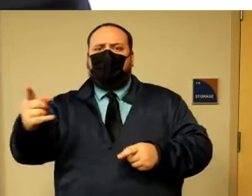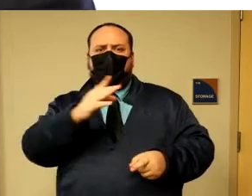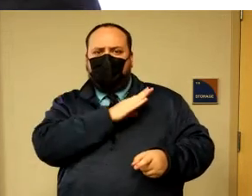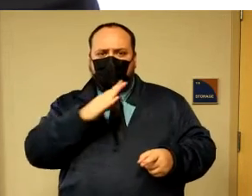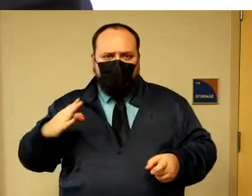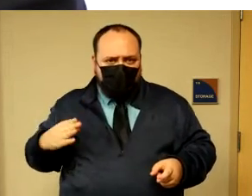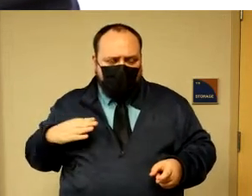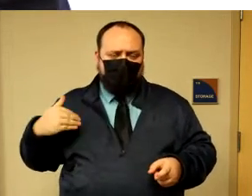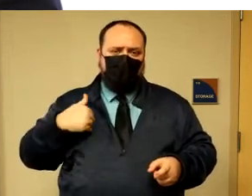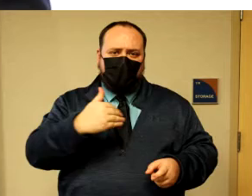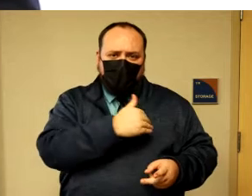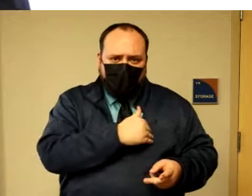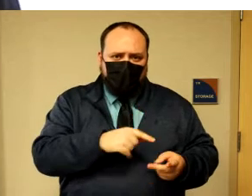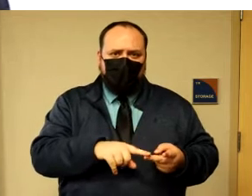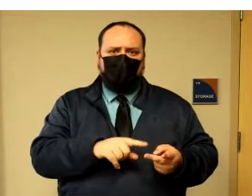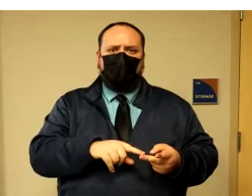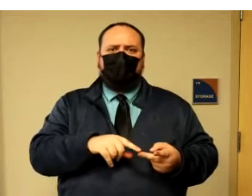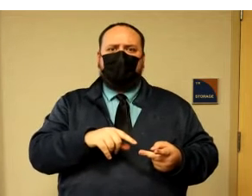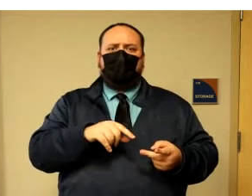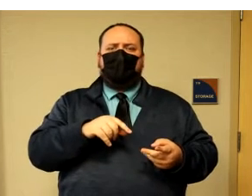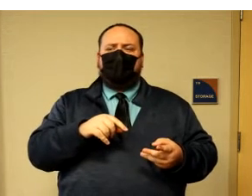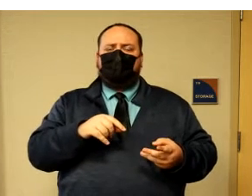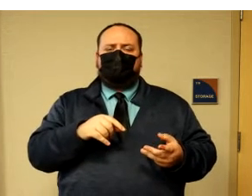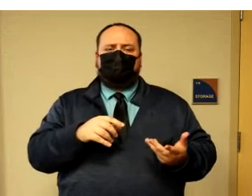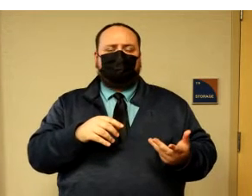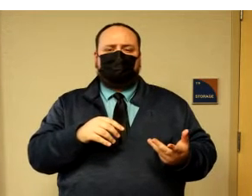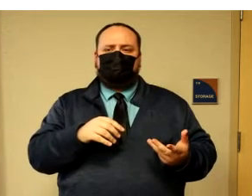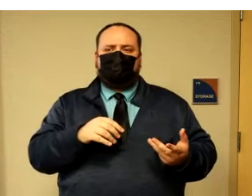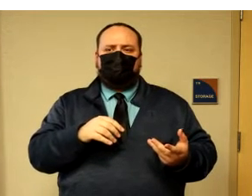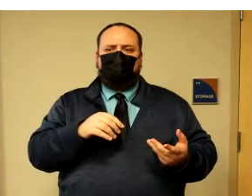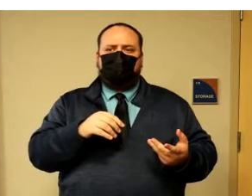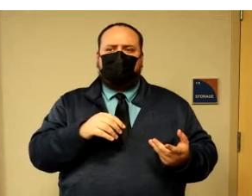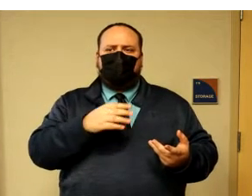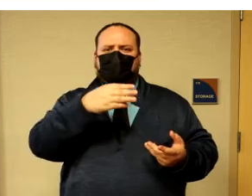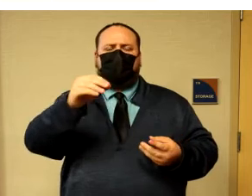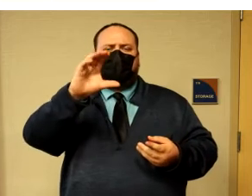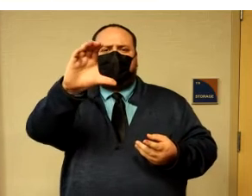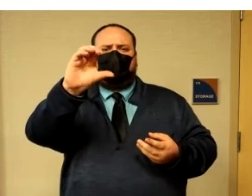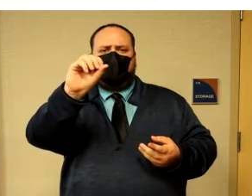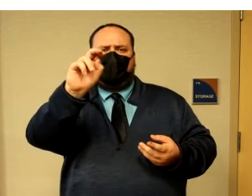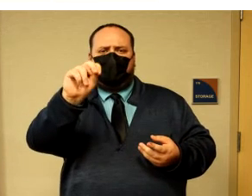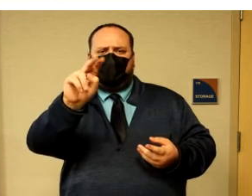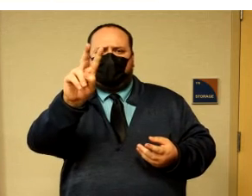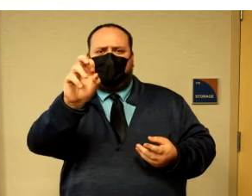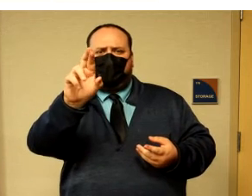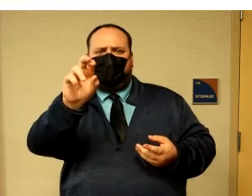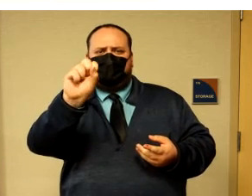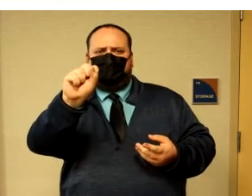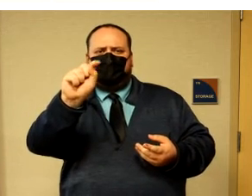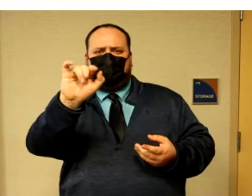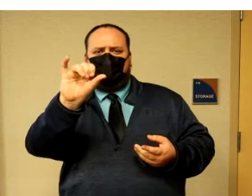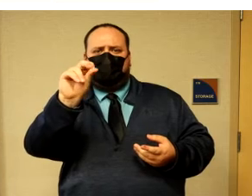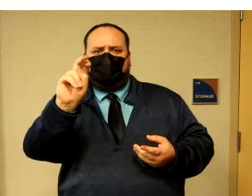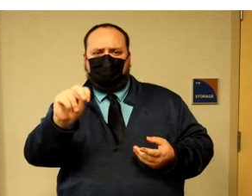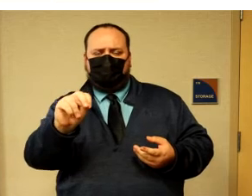LULAC, DHF Vecinos Unidos, and conservation interests and others.